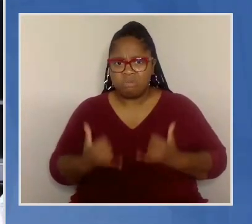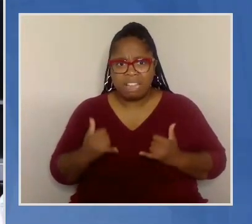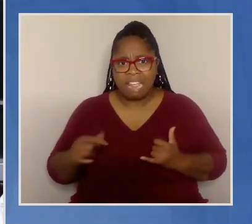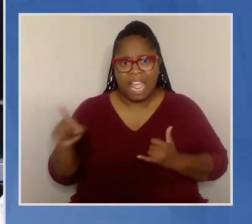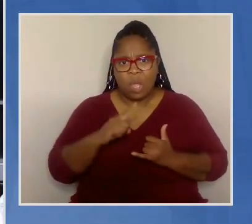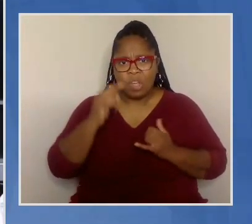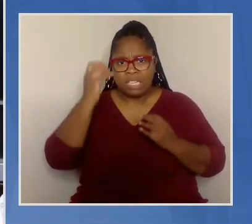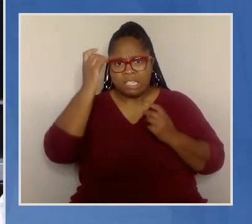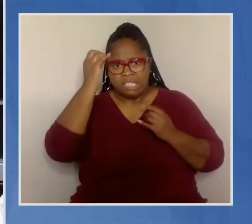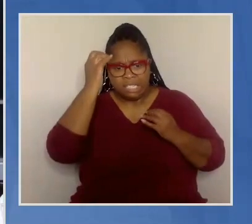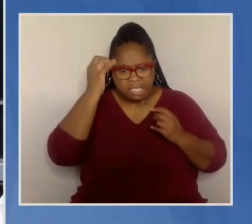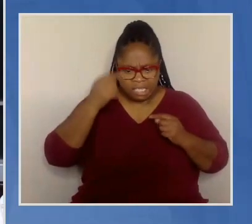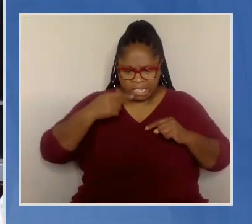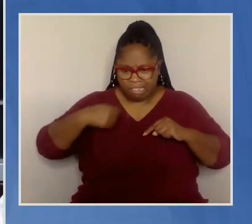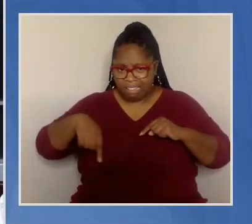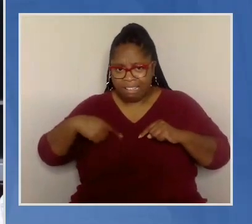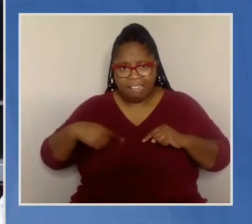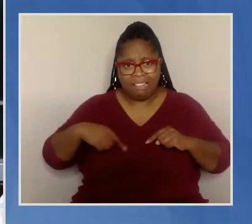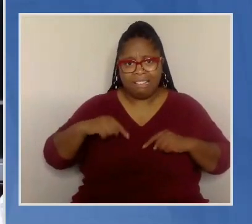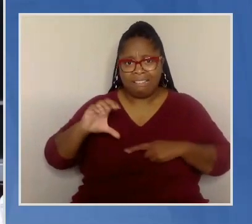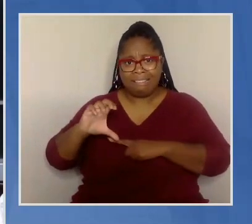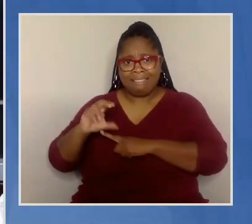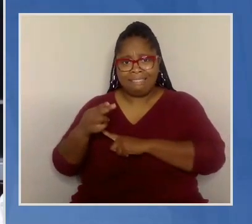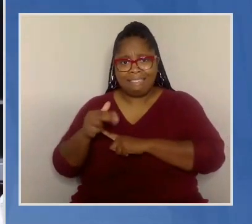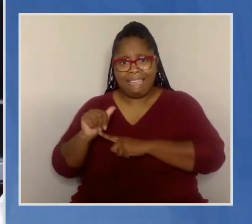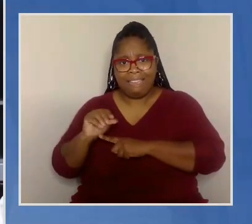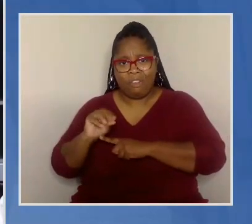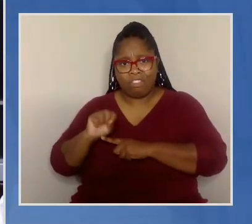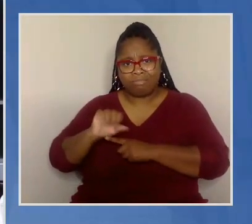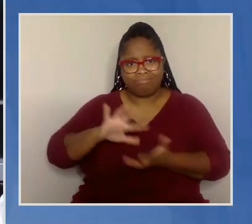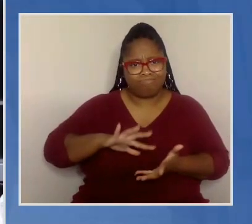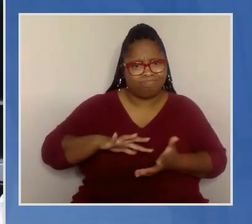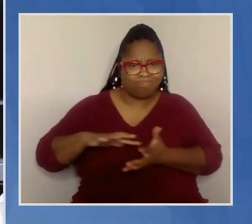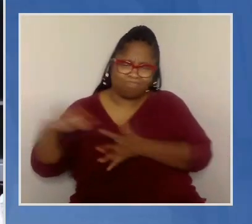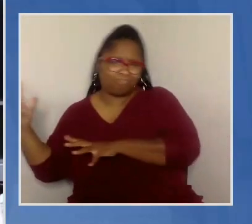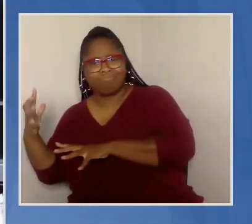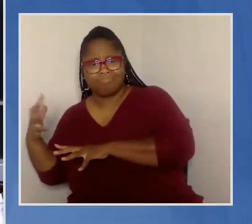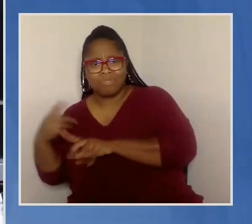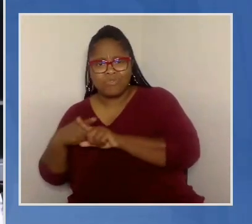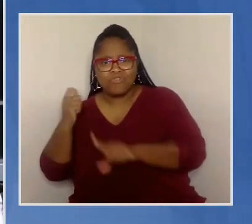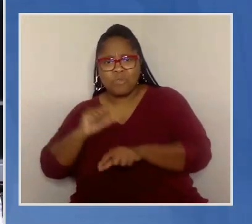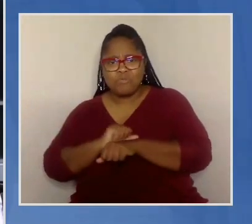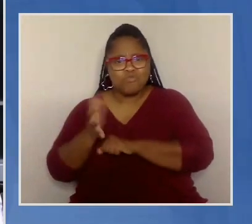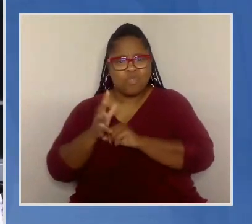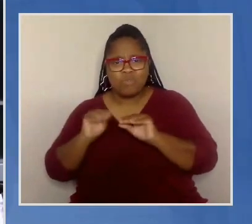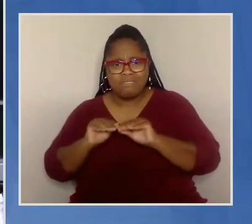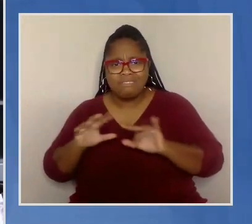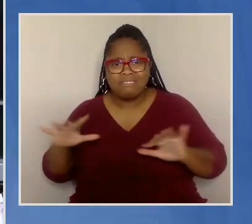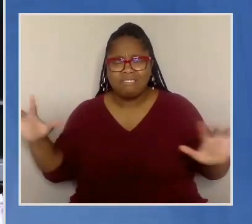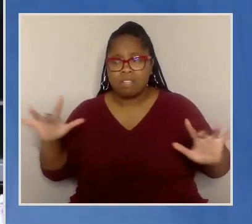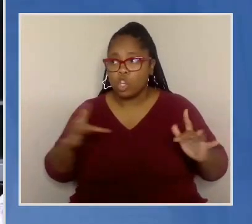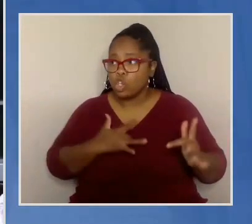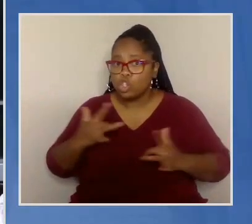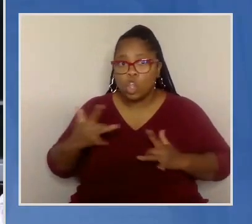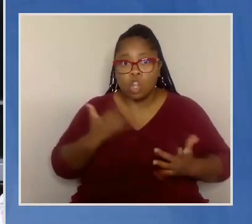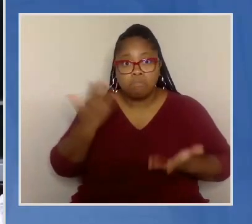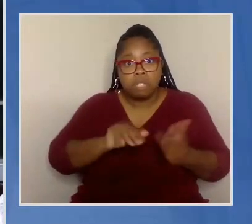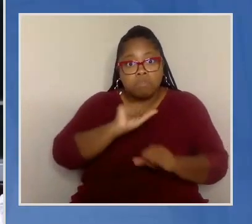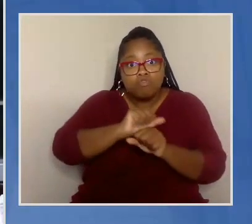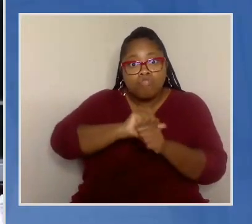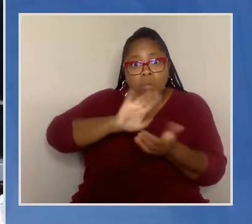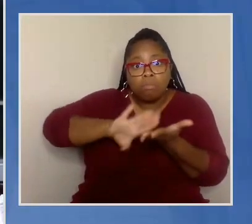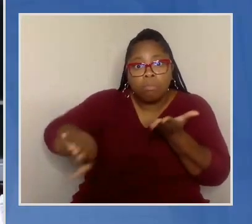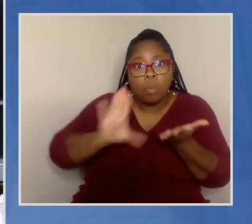the anxiety and the chaos caused by this pandemic, concerns about losing your